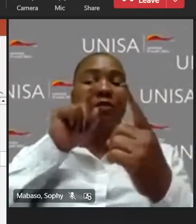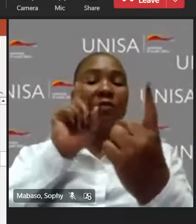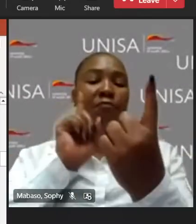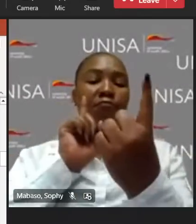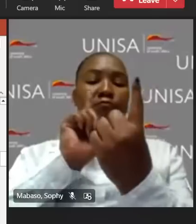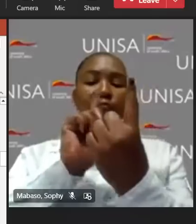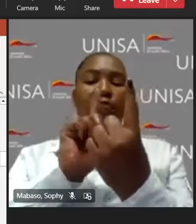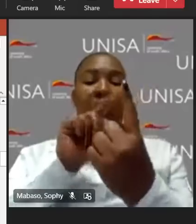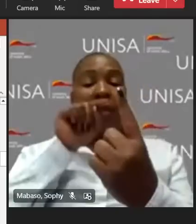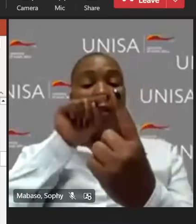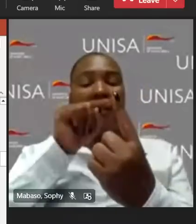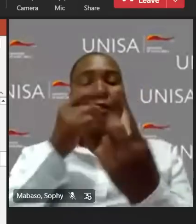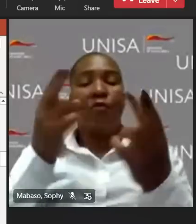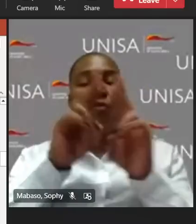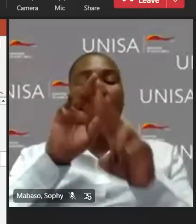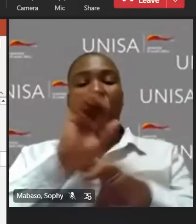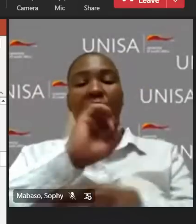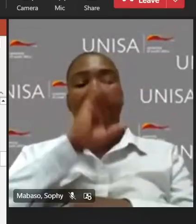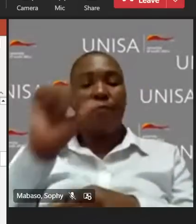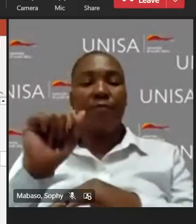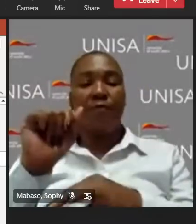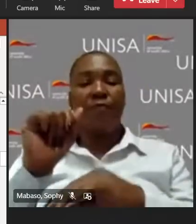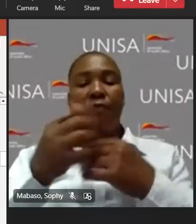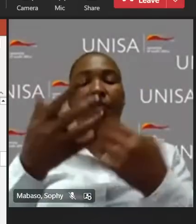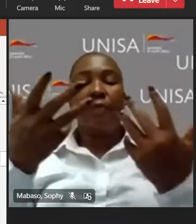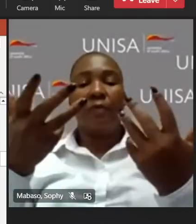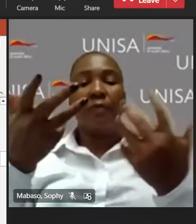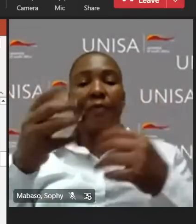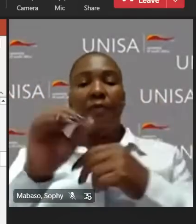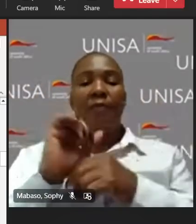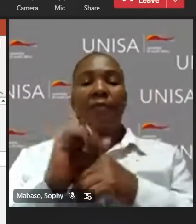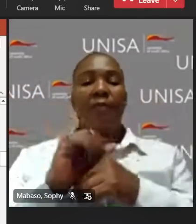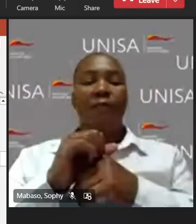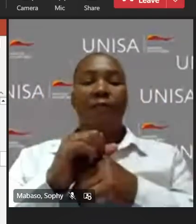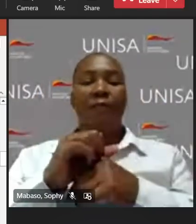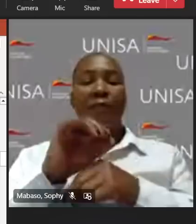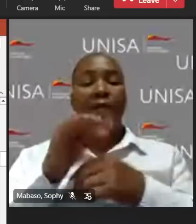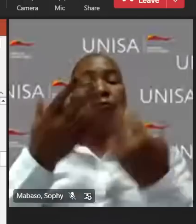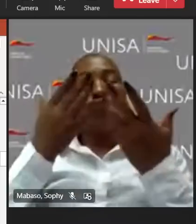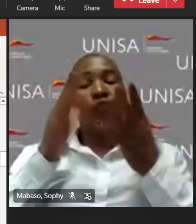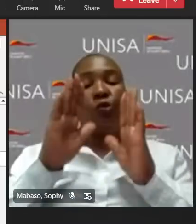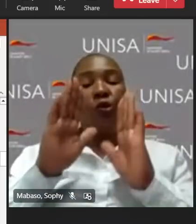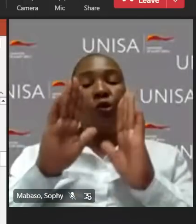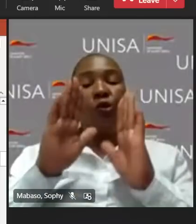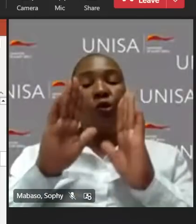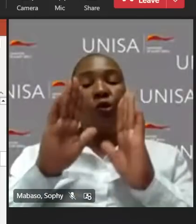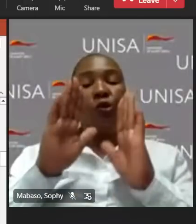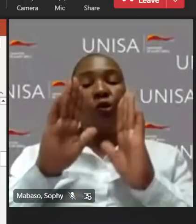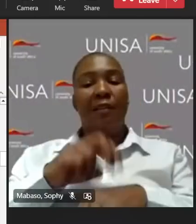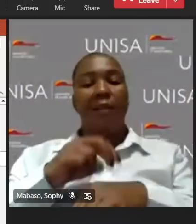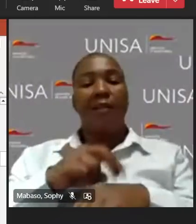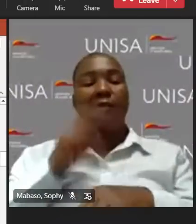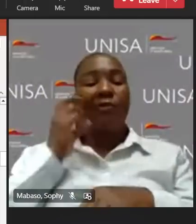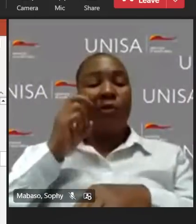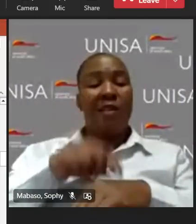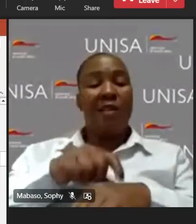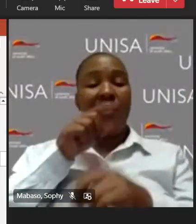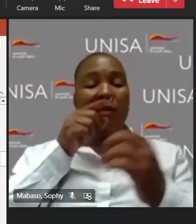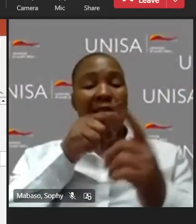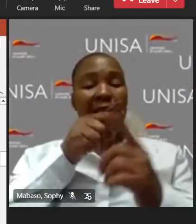security purposes. So if, as a student, and you need an invoice for your